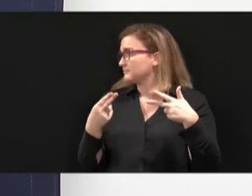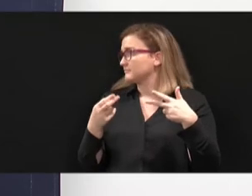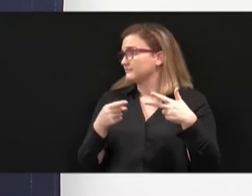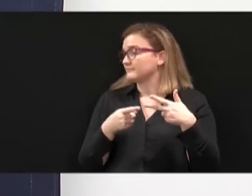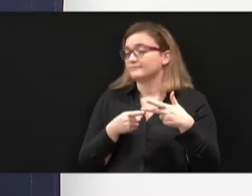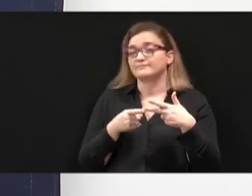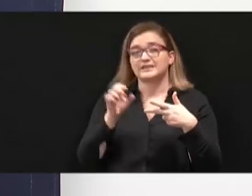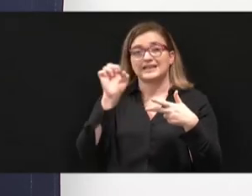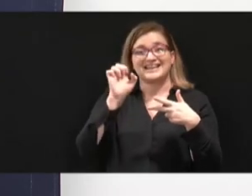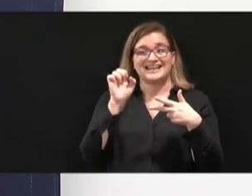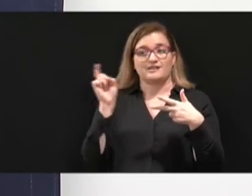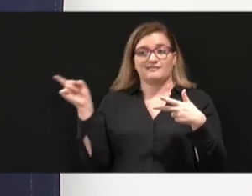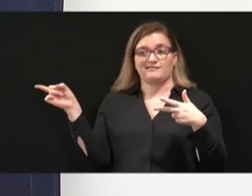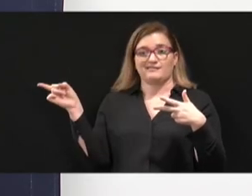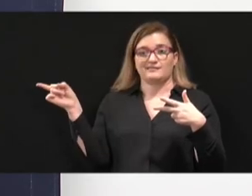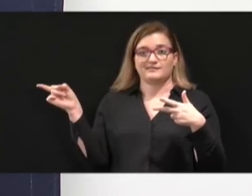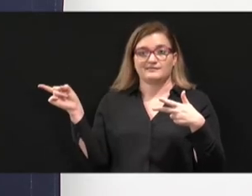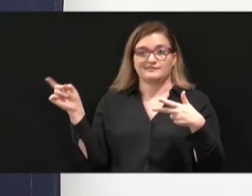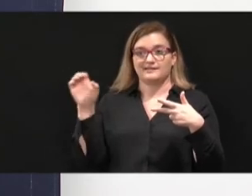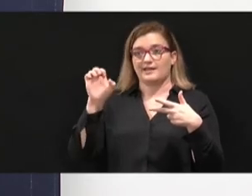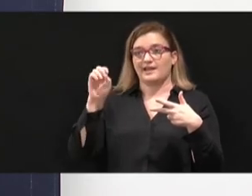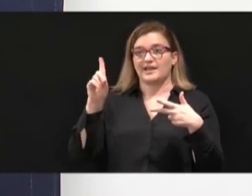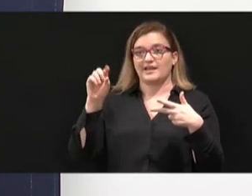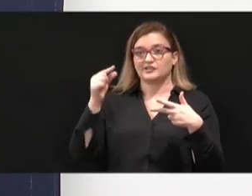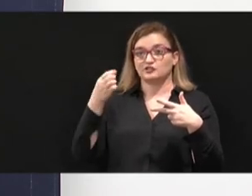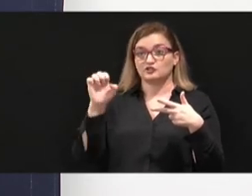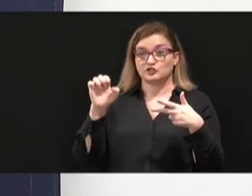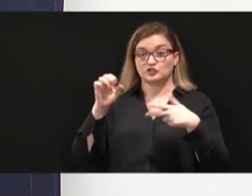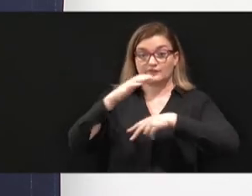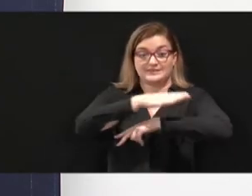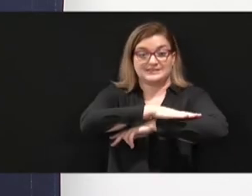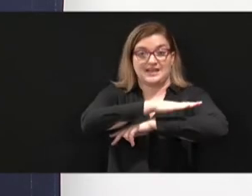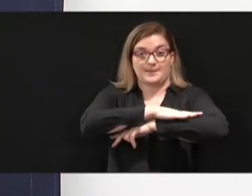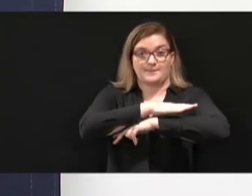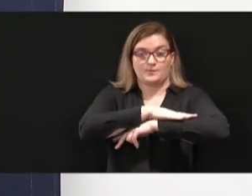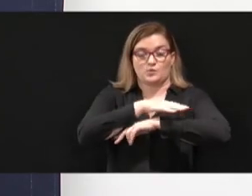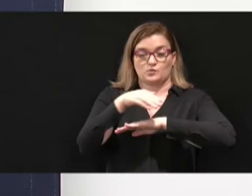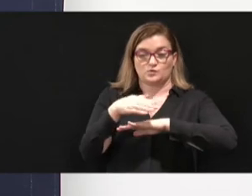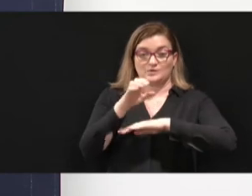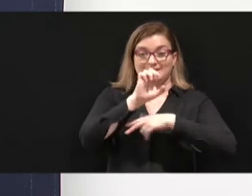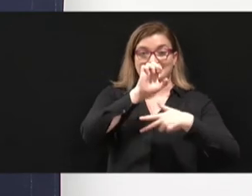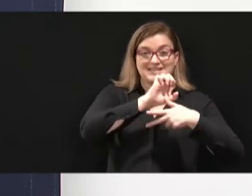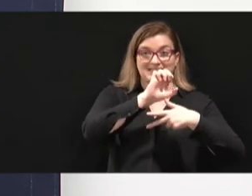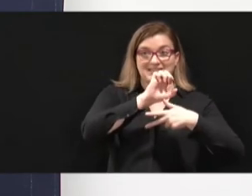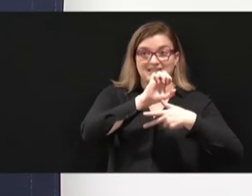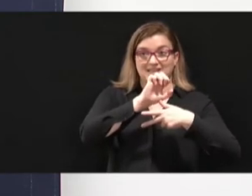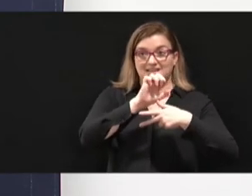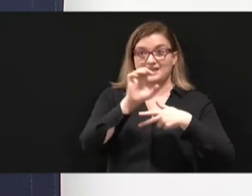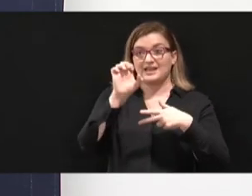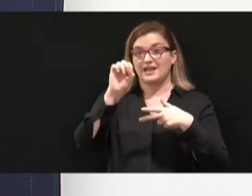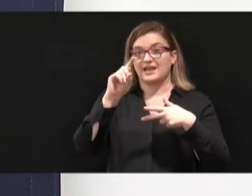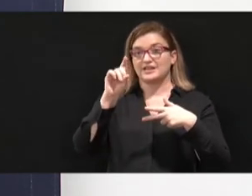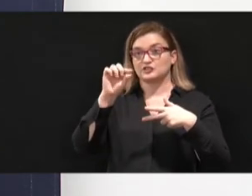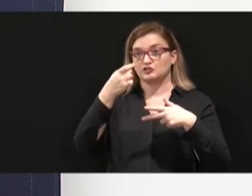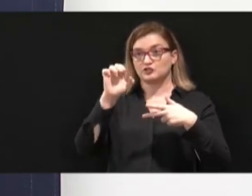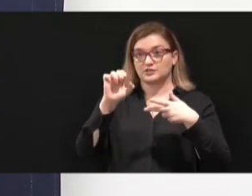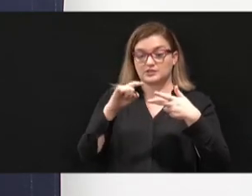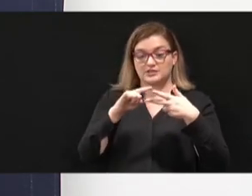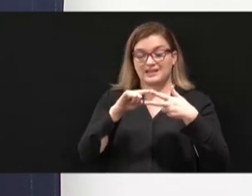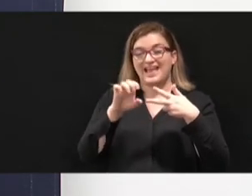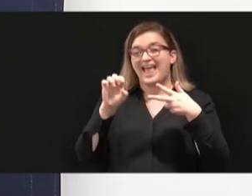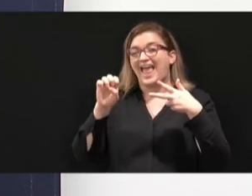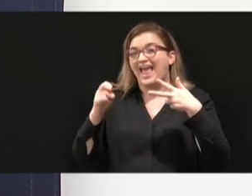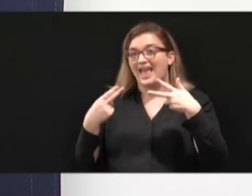And for E, it's the edge of a table. So, it's E, edge,